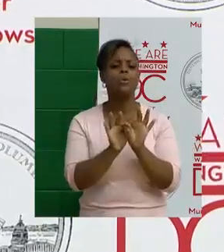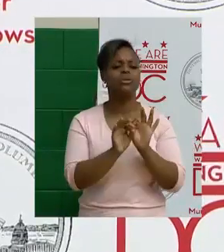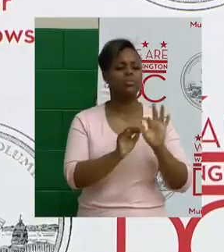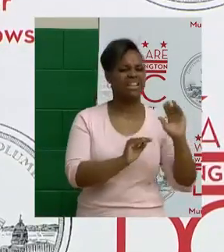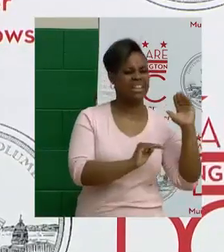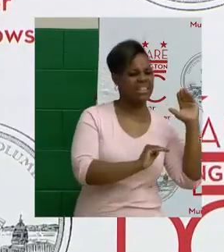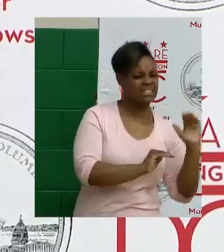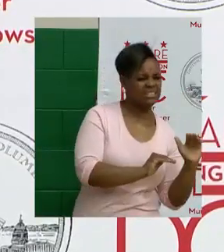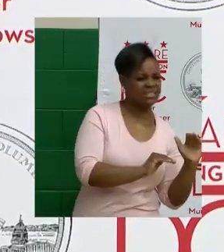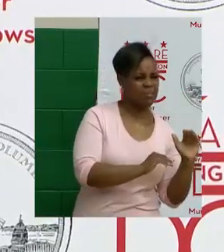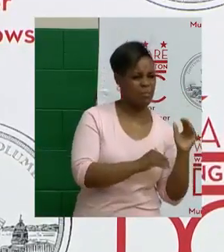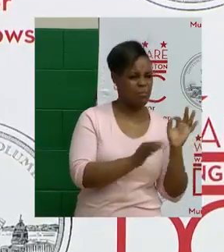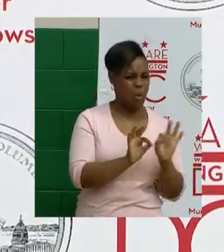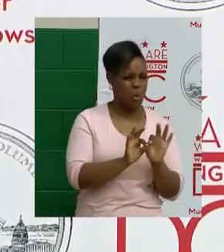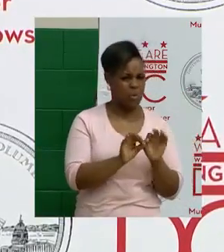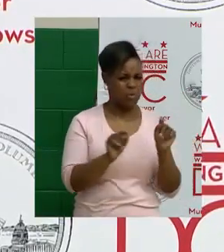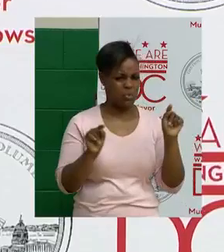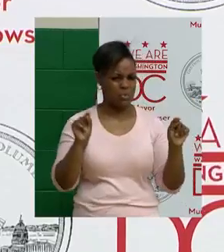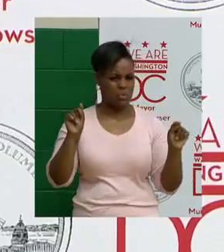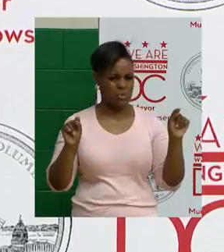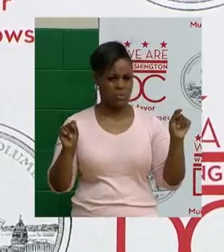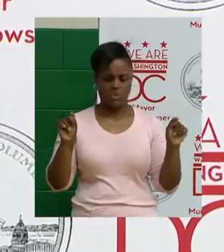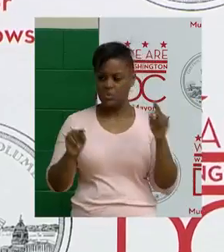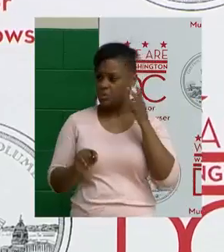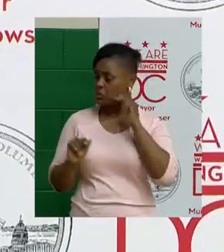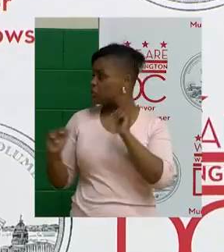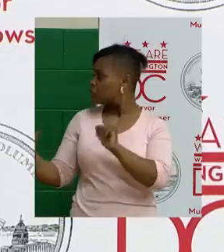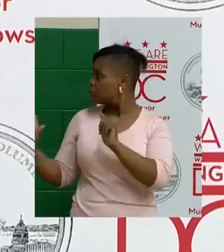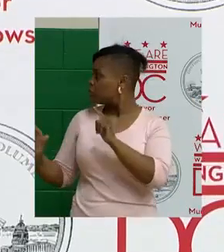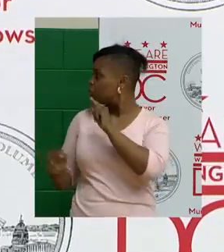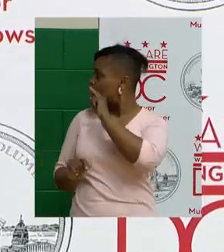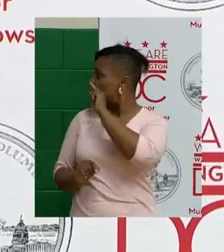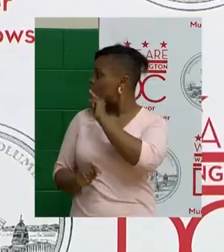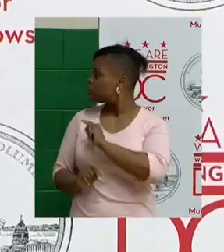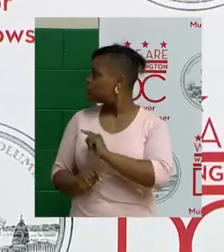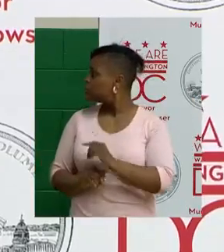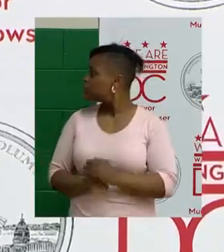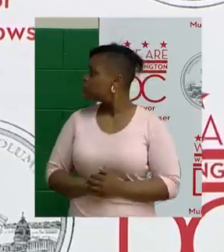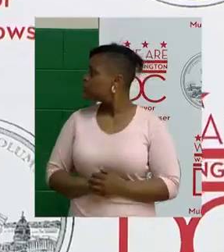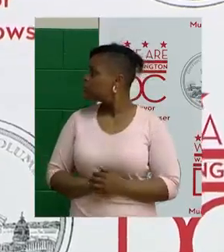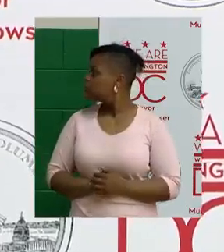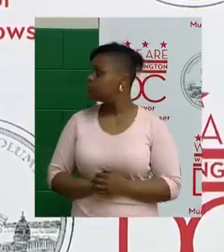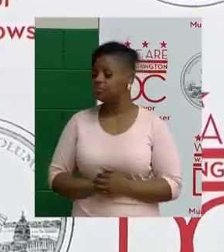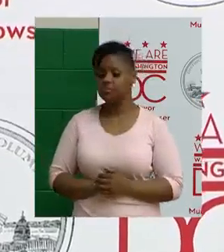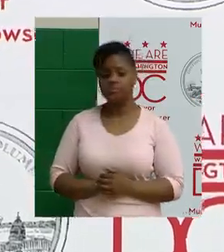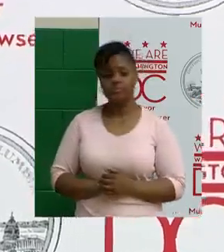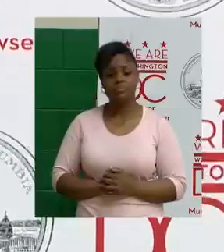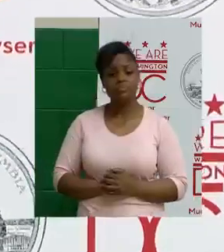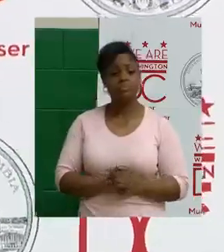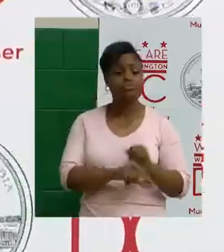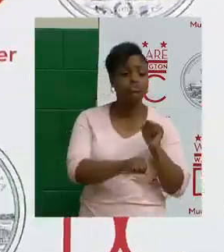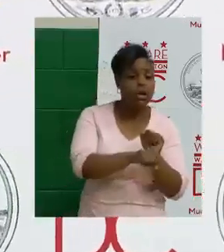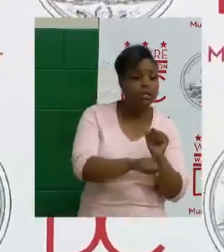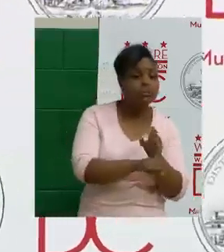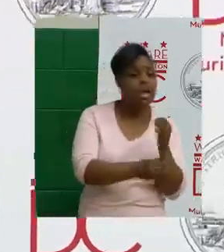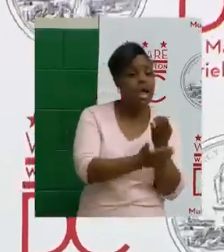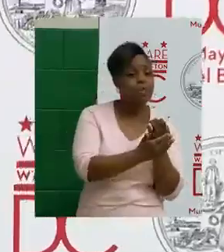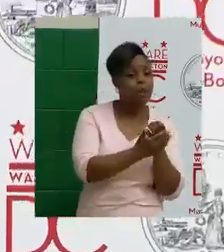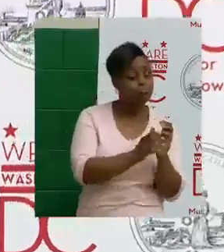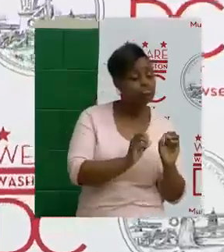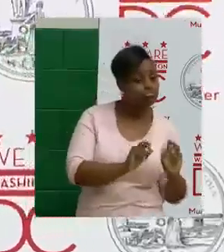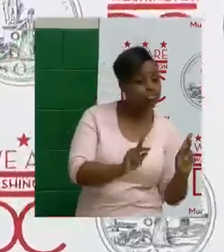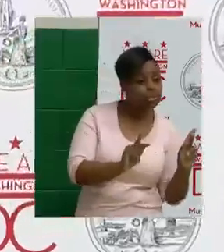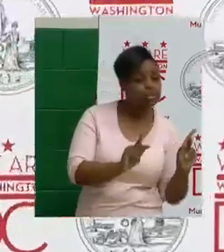want you to rank your budget priorities coming into this meeting. So is it jobs and economic opportunity? Are you here because you want to see